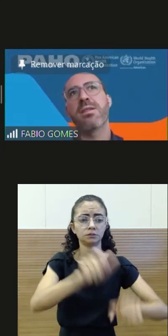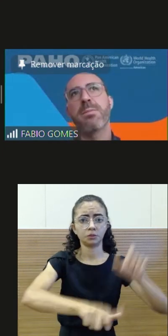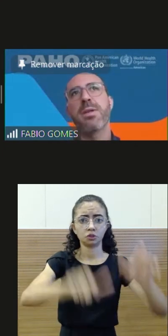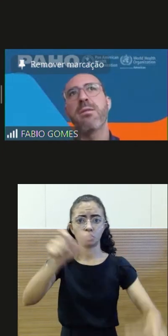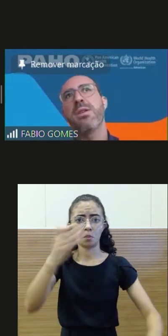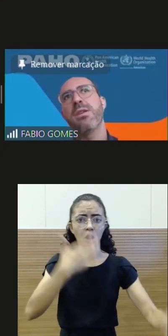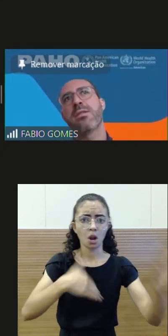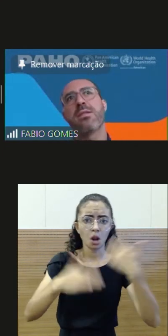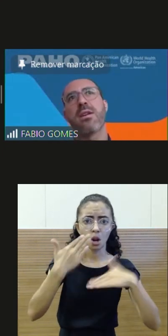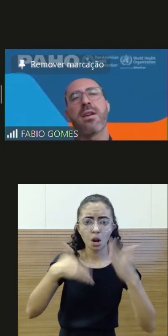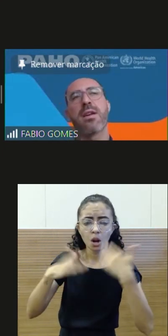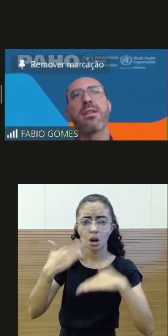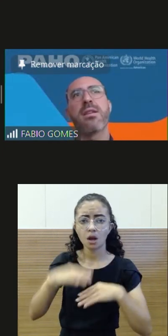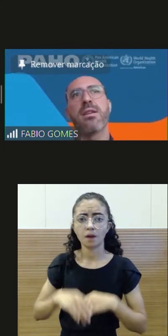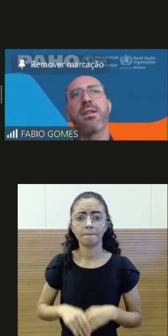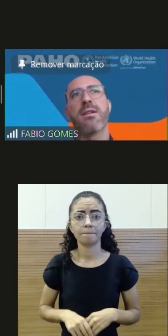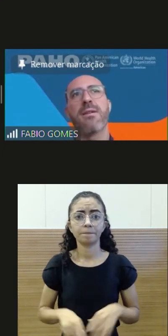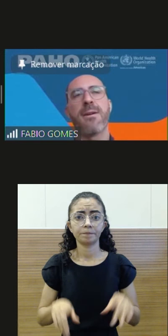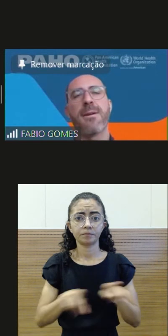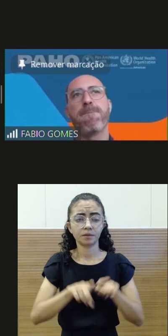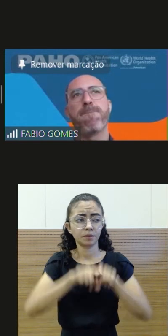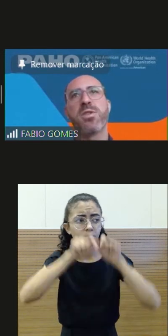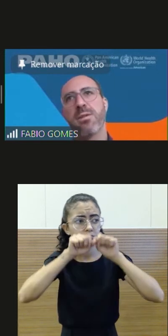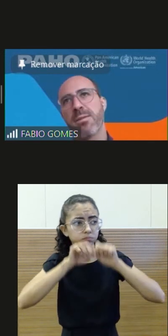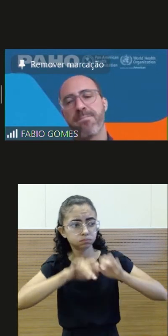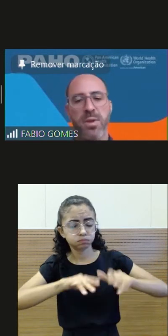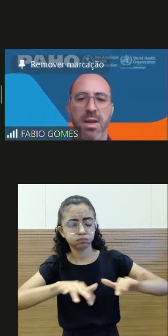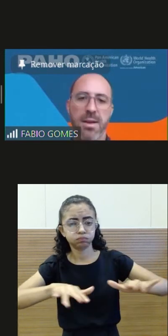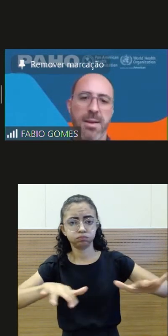of the consumption of ultra-processed